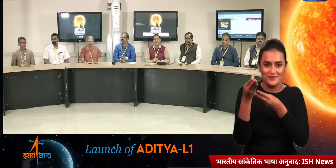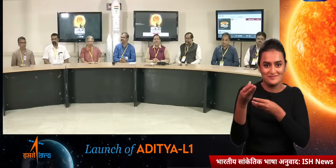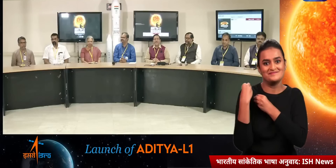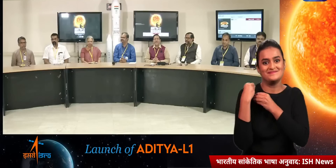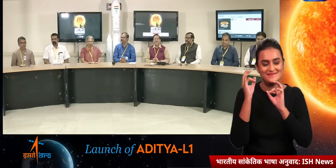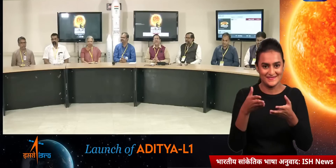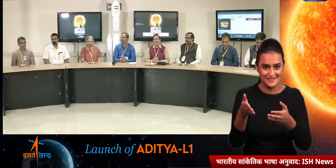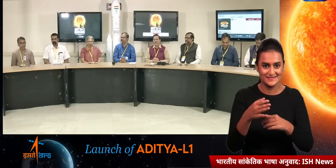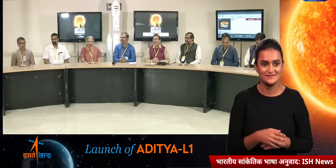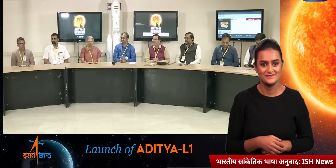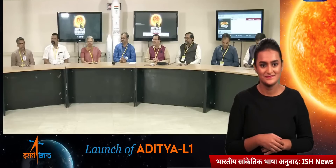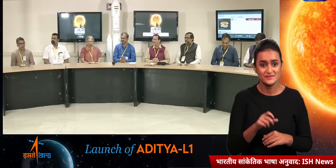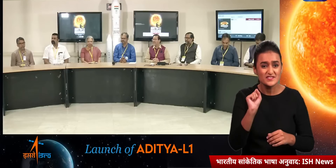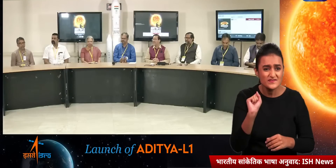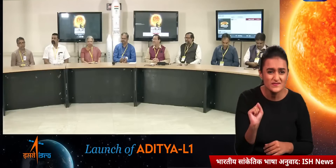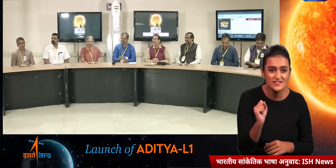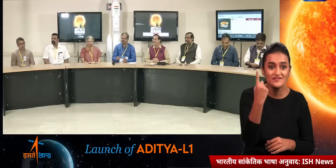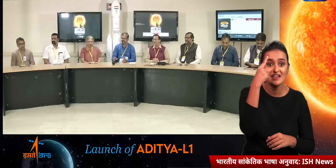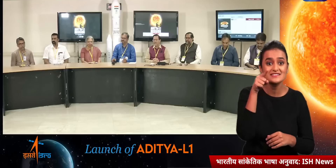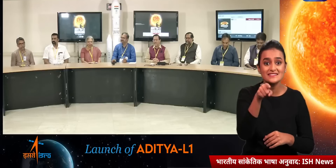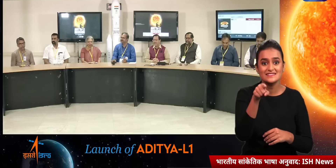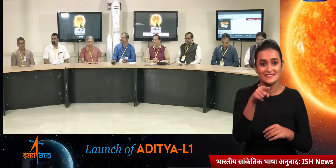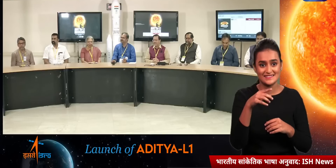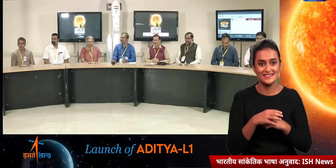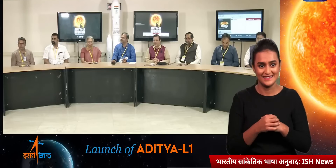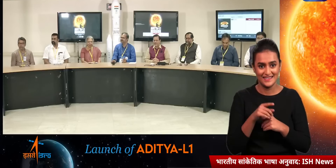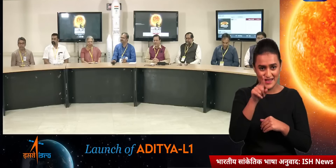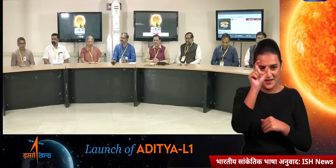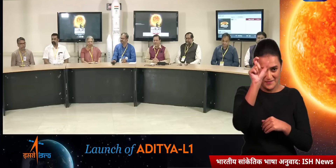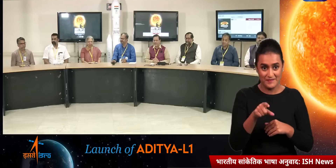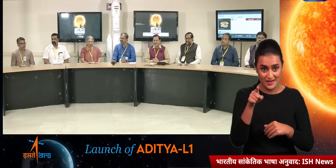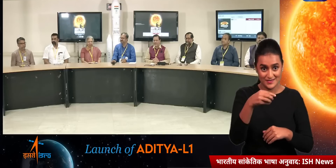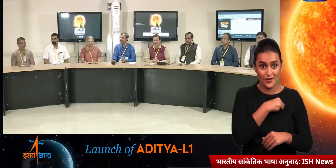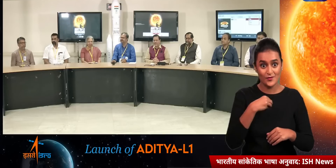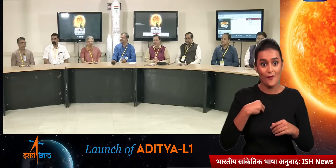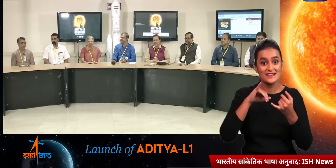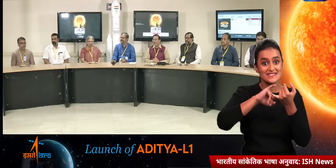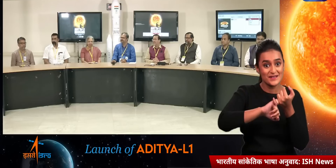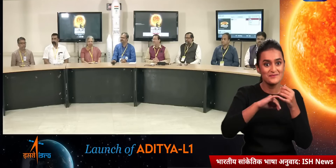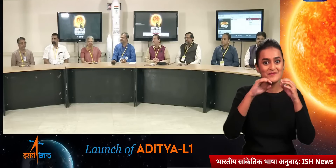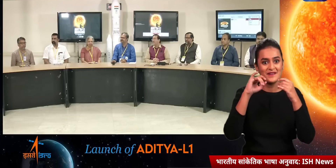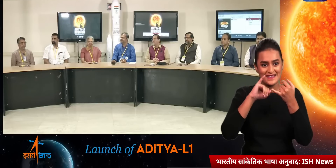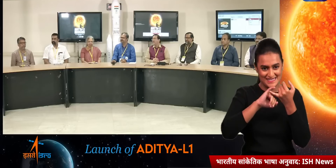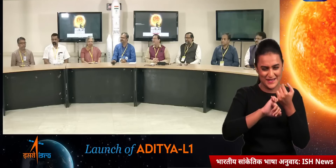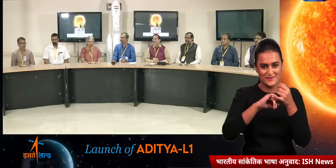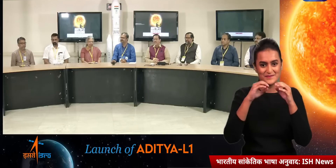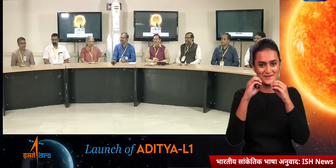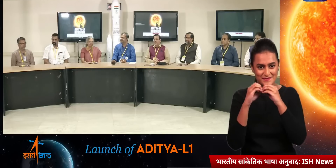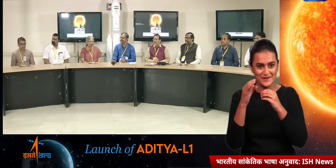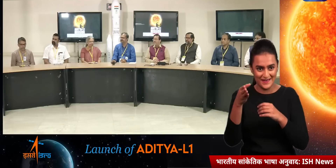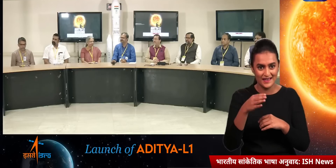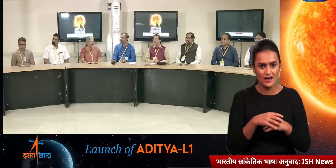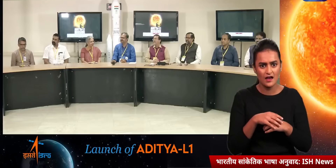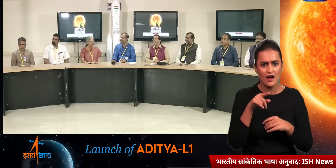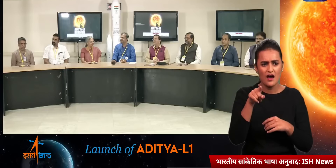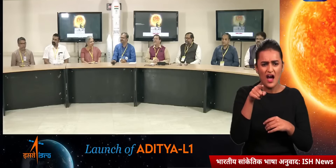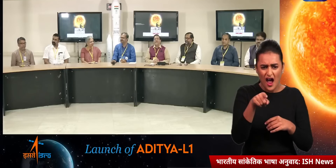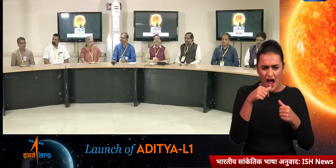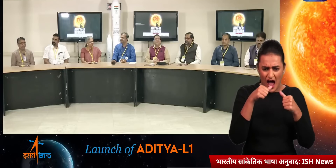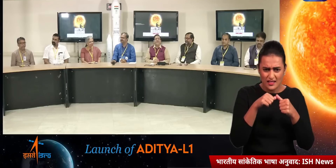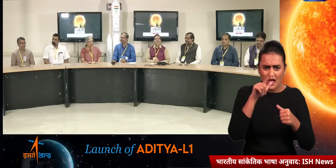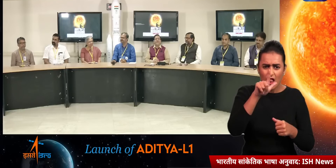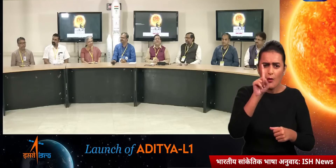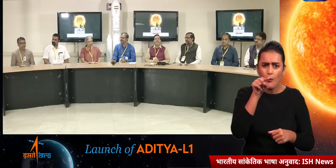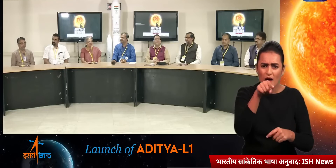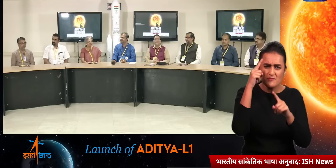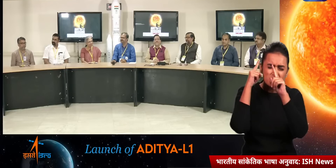principal scientist and PI of SOLEX, Dr. Sankara Subramaniam, why is Aditya L1 mission so important and